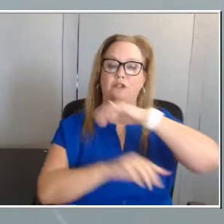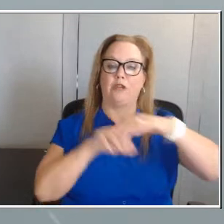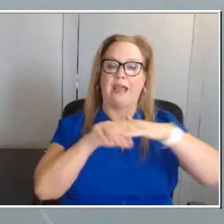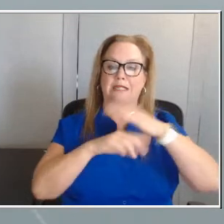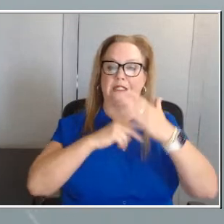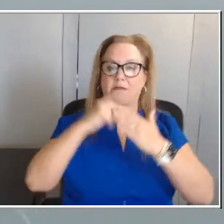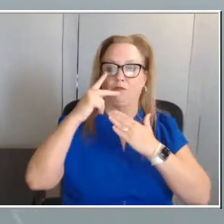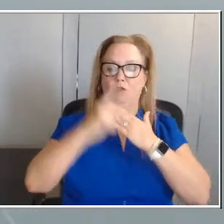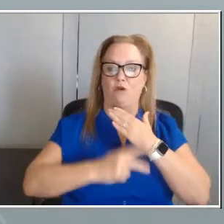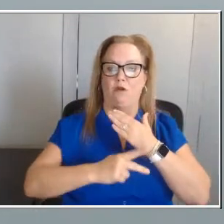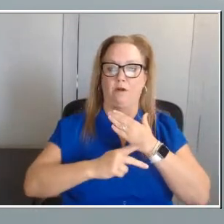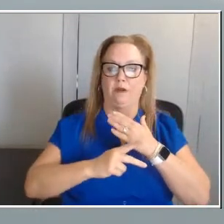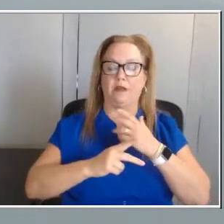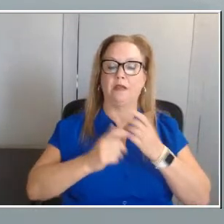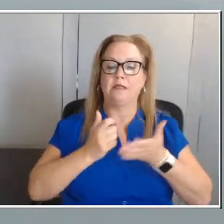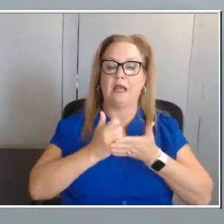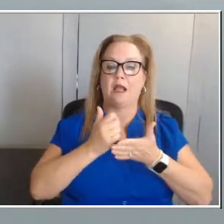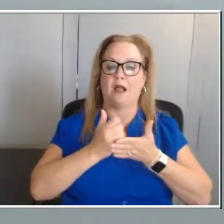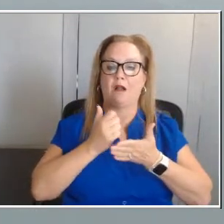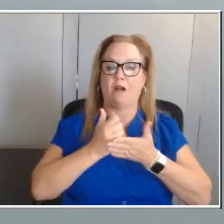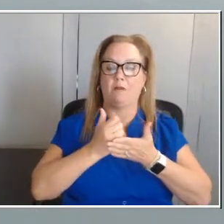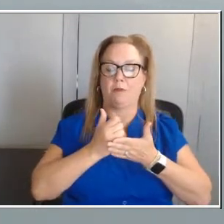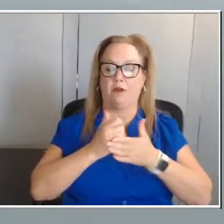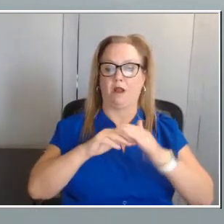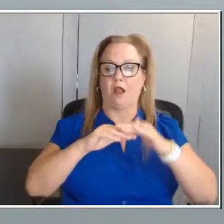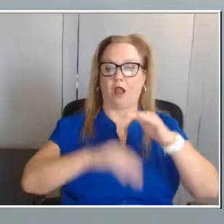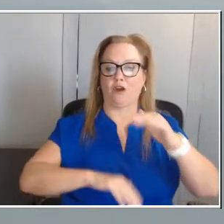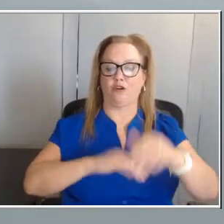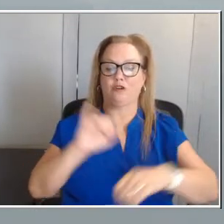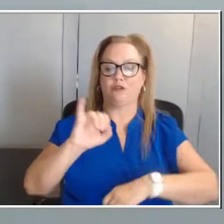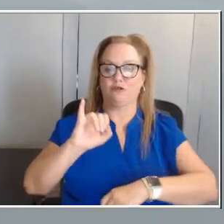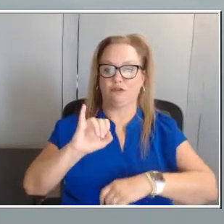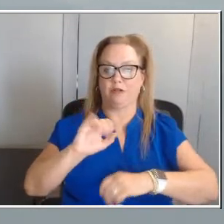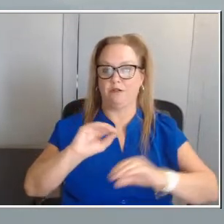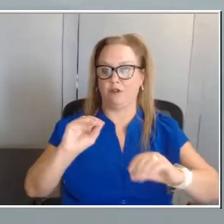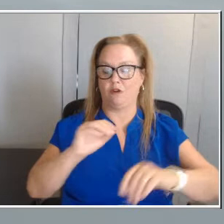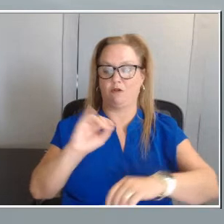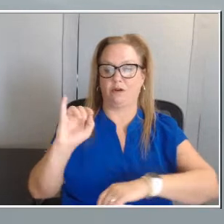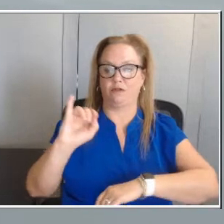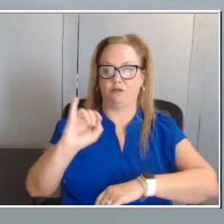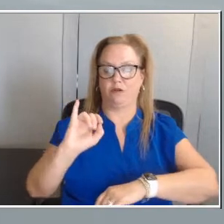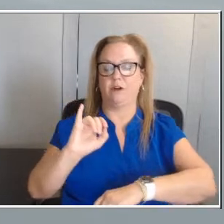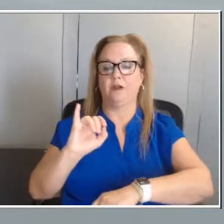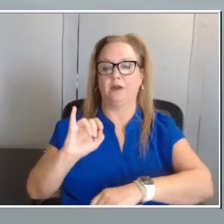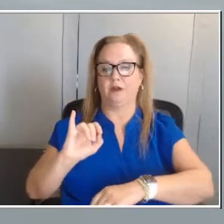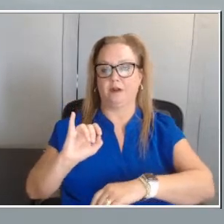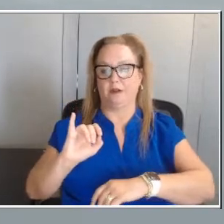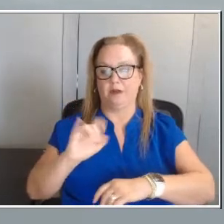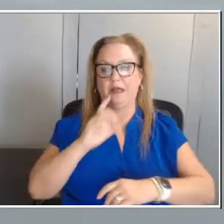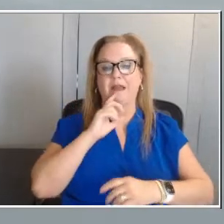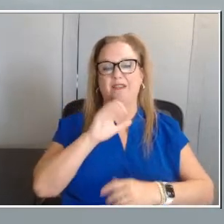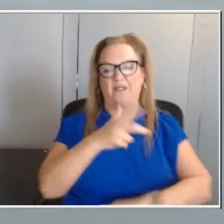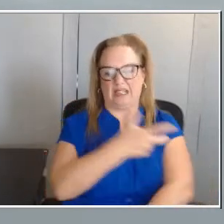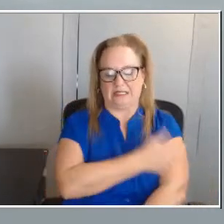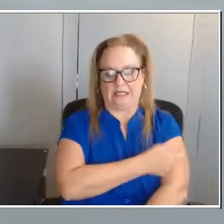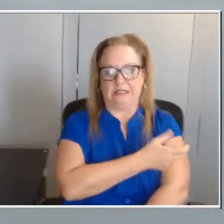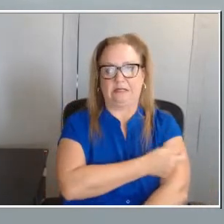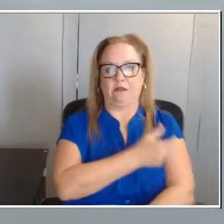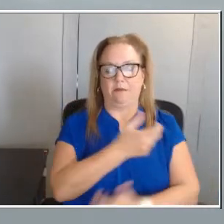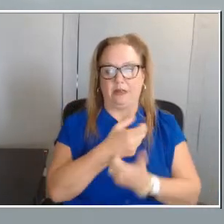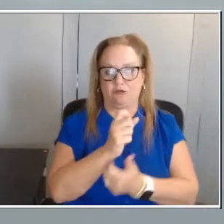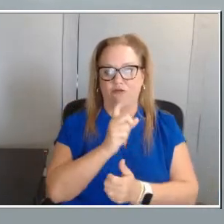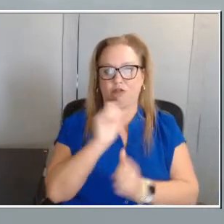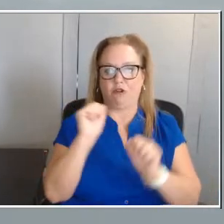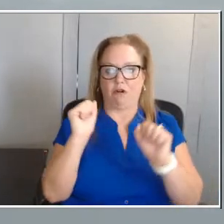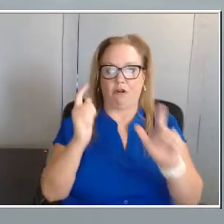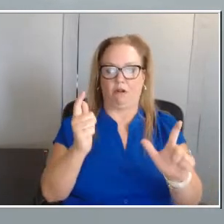help uninsured and underinsured patients. COVID vaccines will be transitioning to the commercial market. We got to make sure that everybody can still get them.